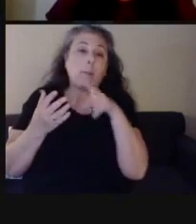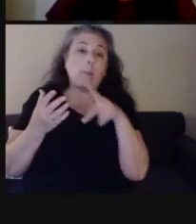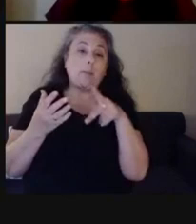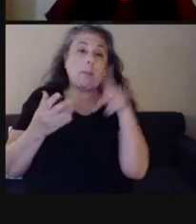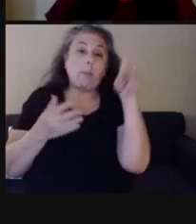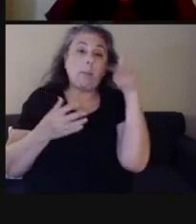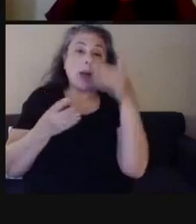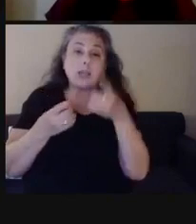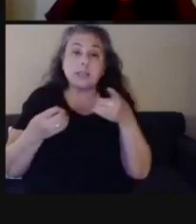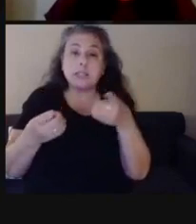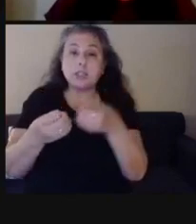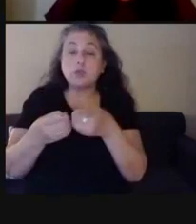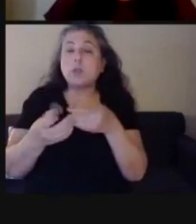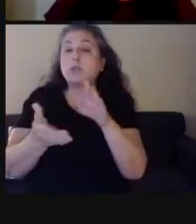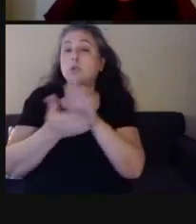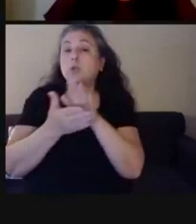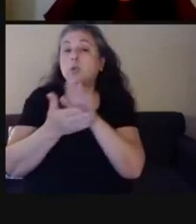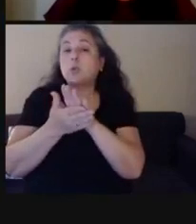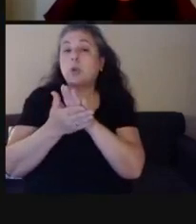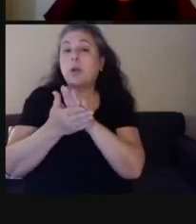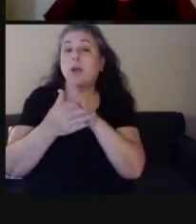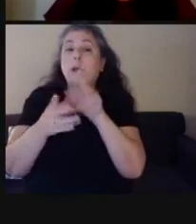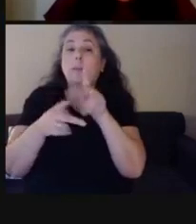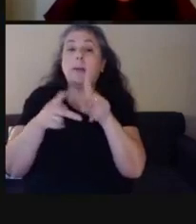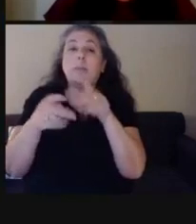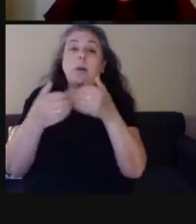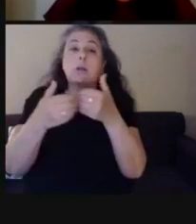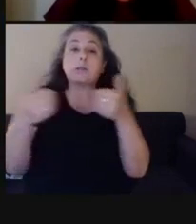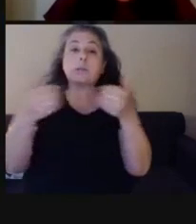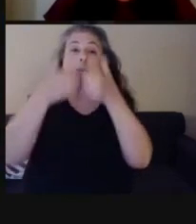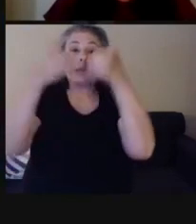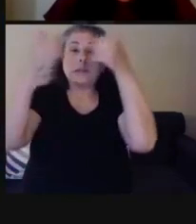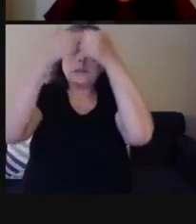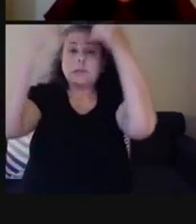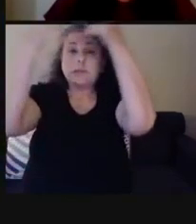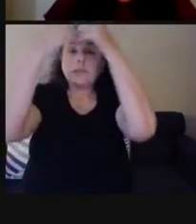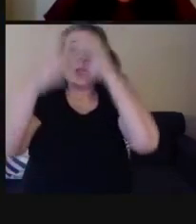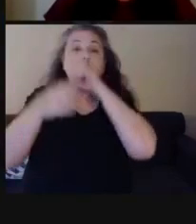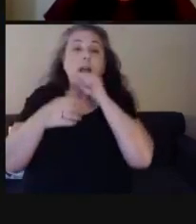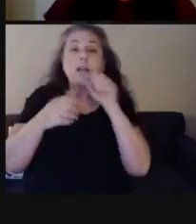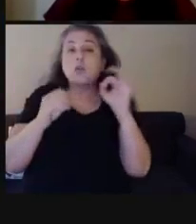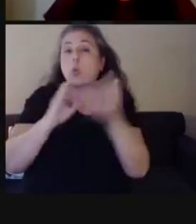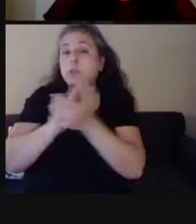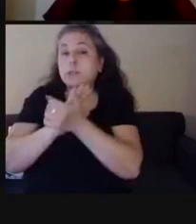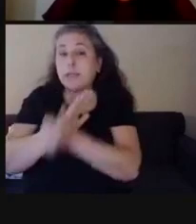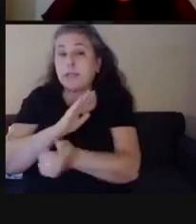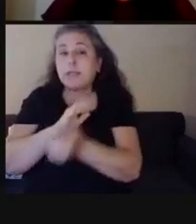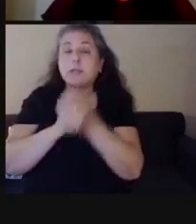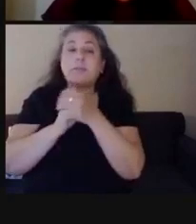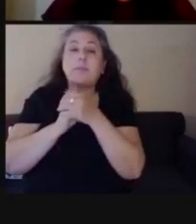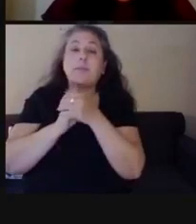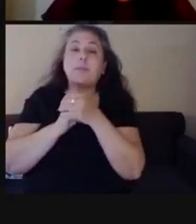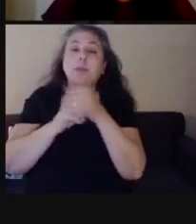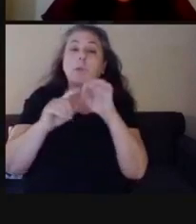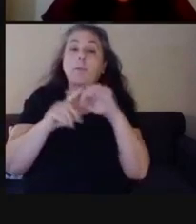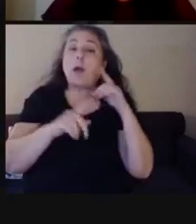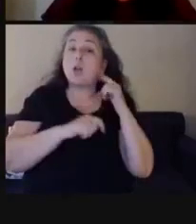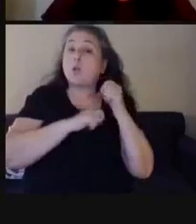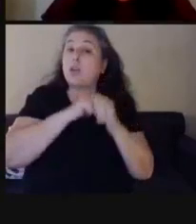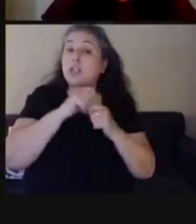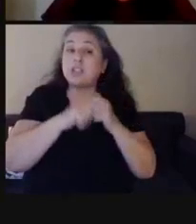schools, folks are segregated by age level or expertise. In a traditional